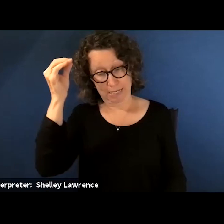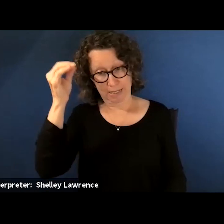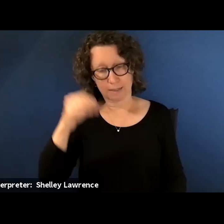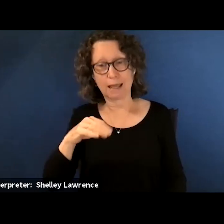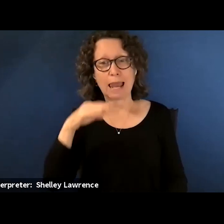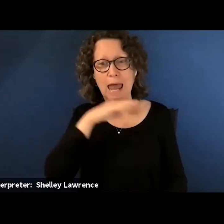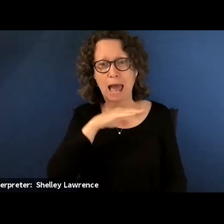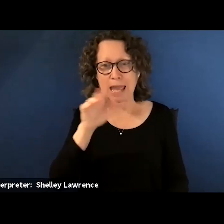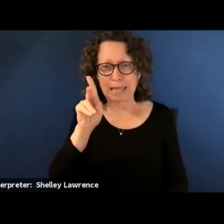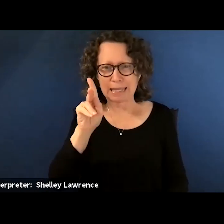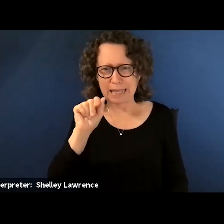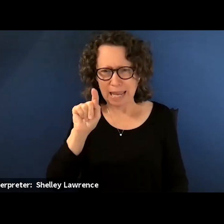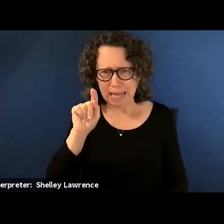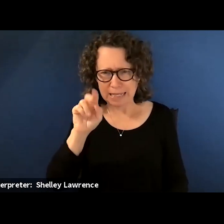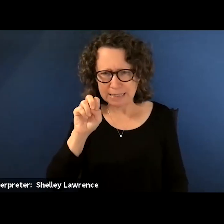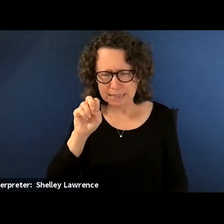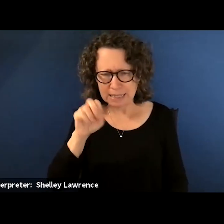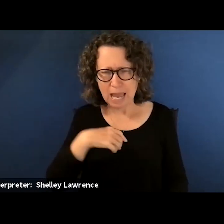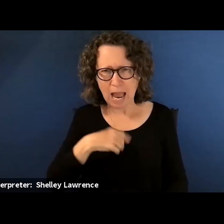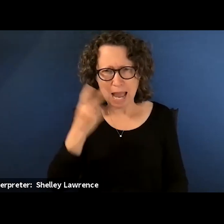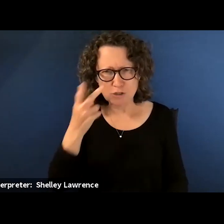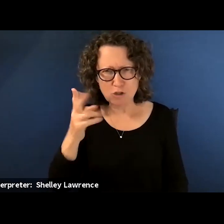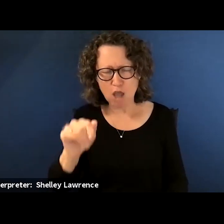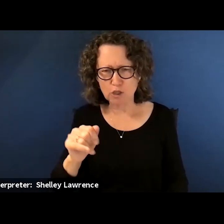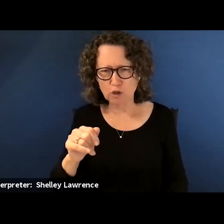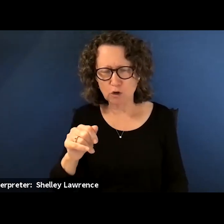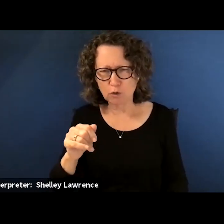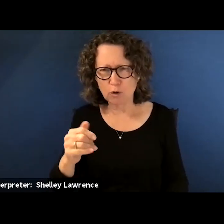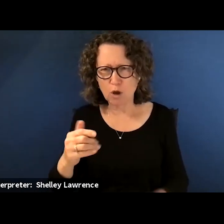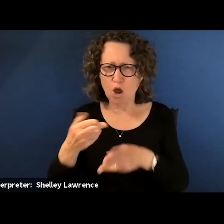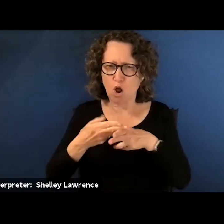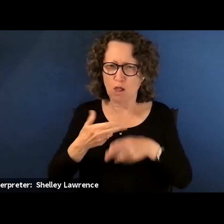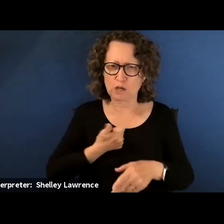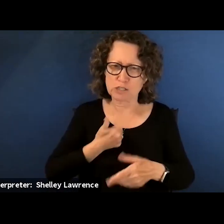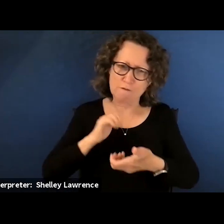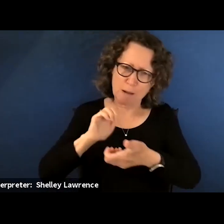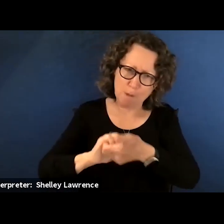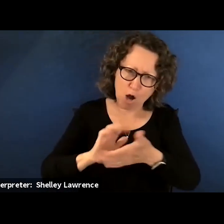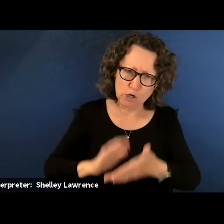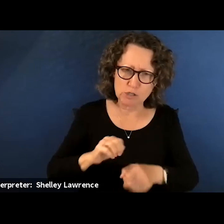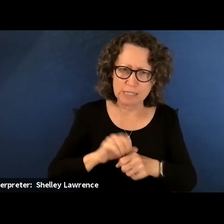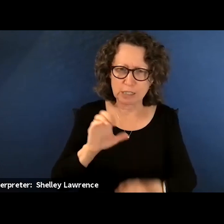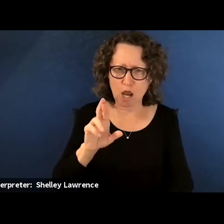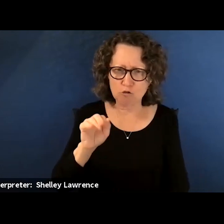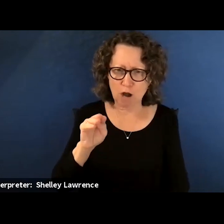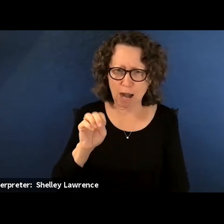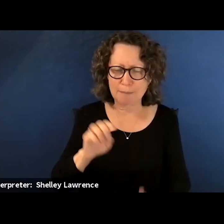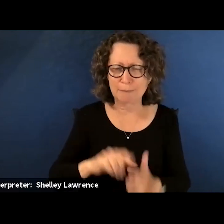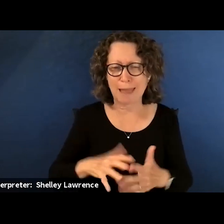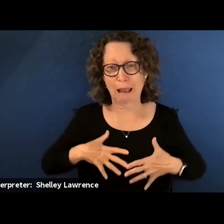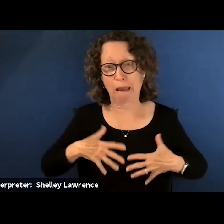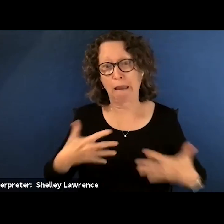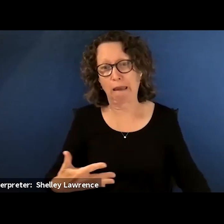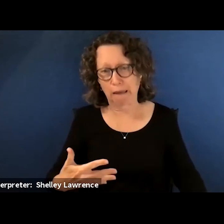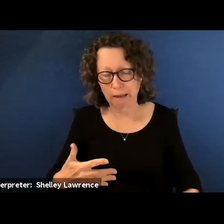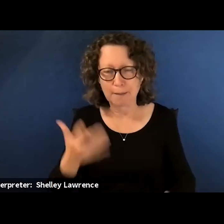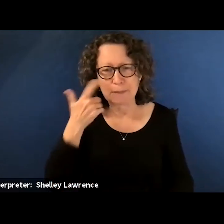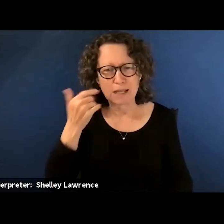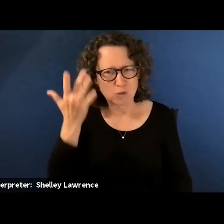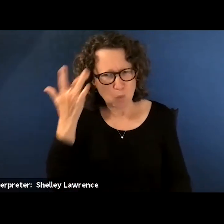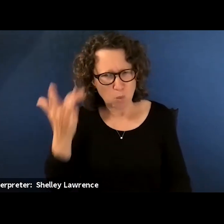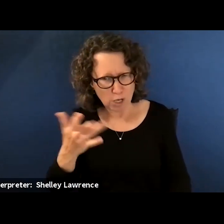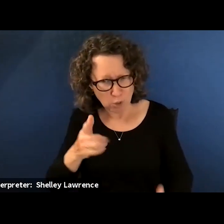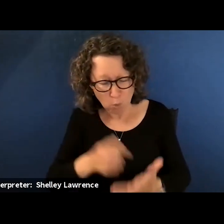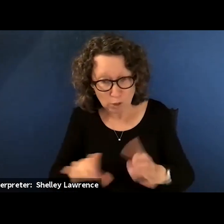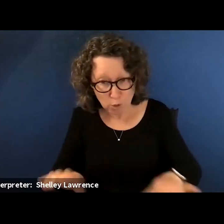I saw you calling yourselves partners in crime, like a confession, because what you are